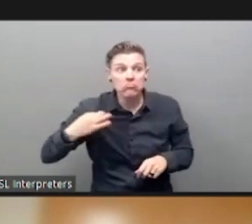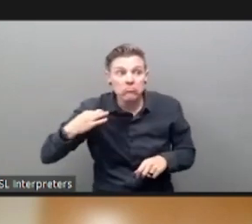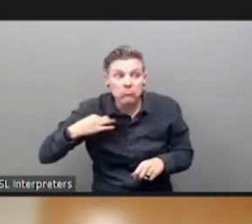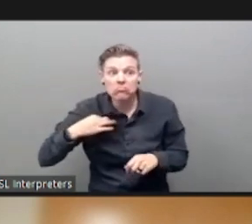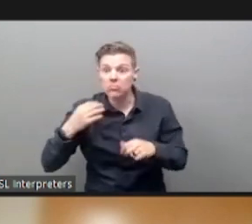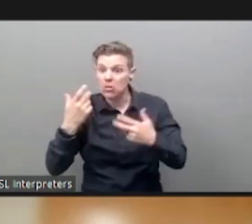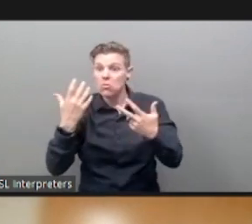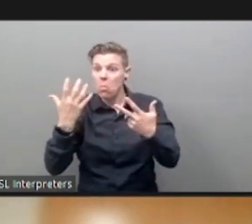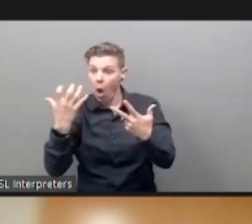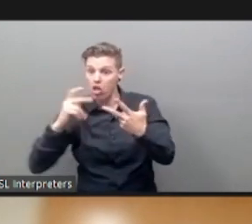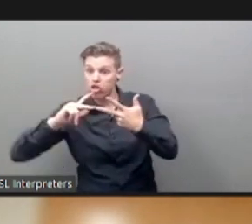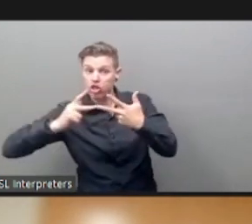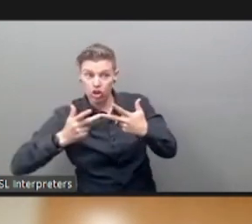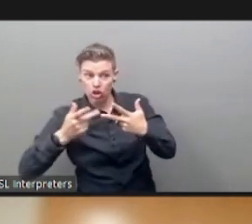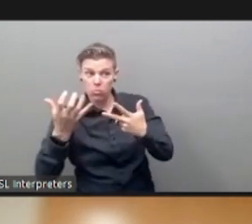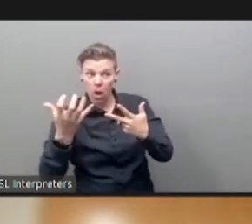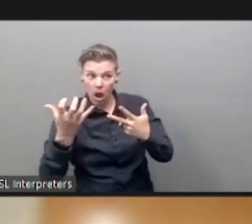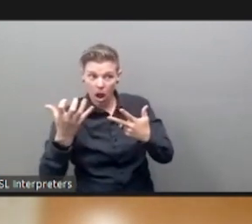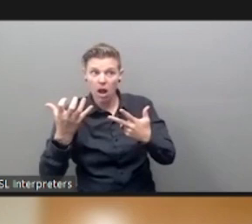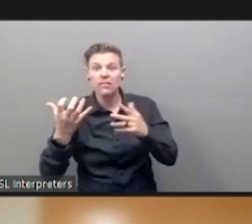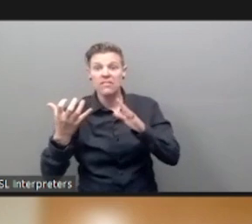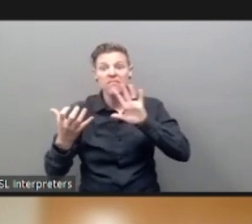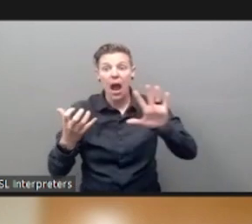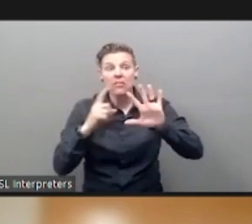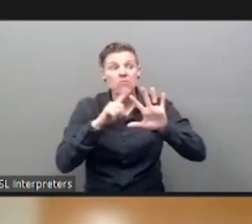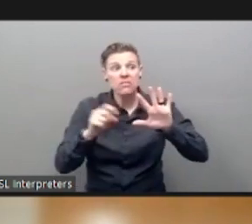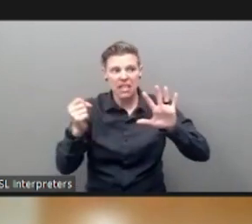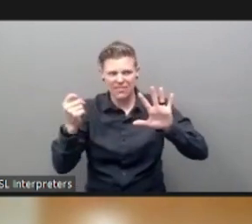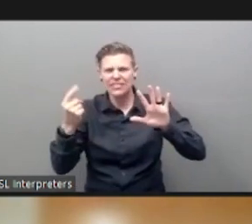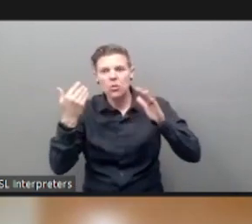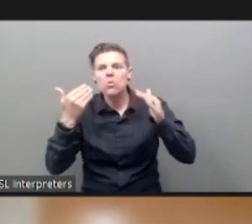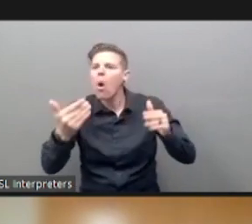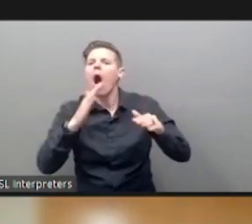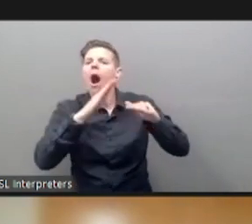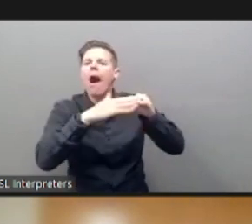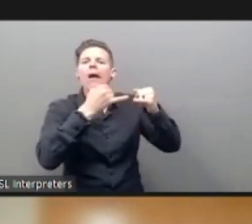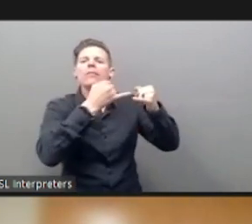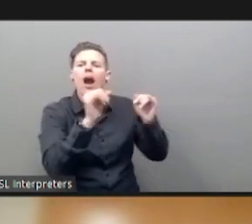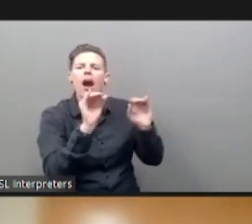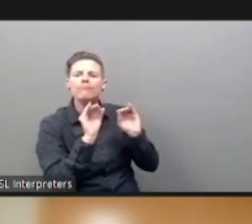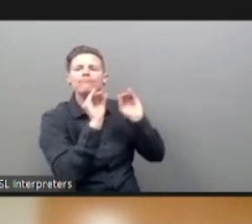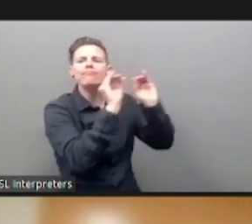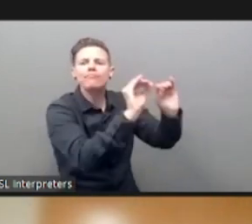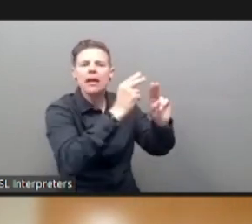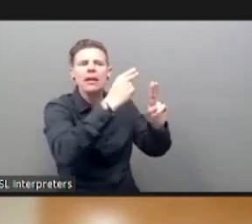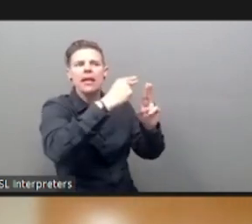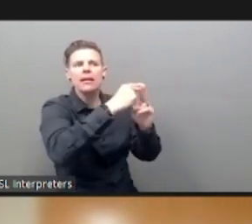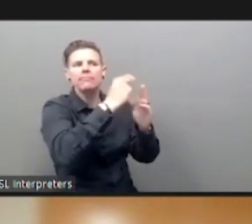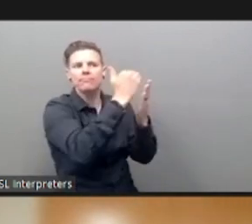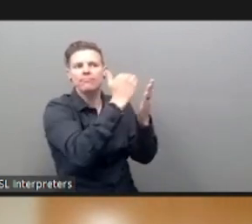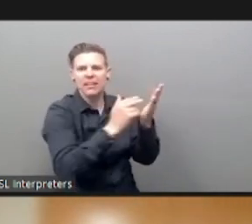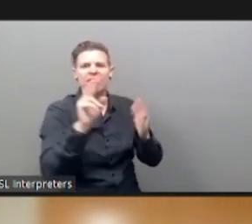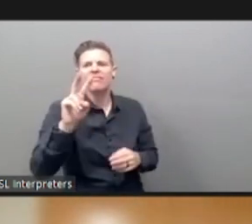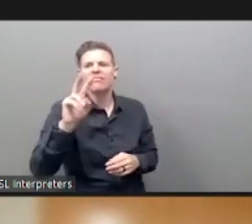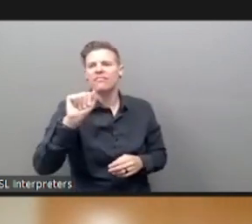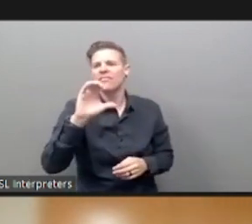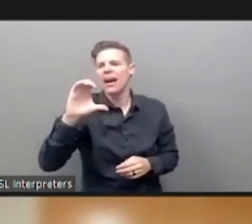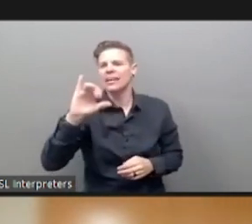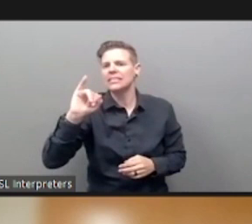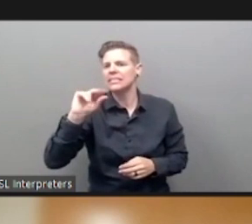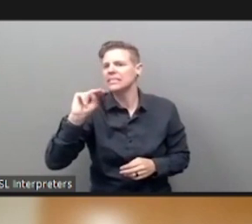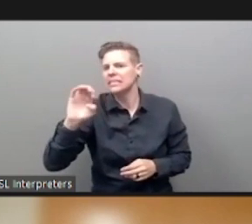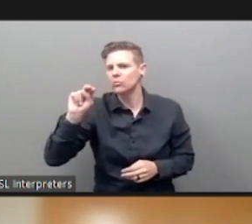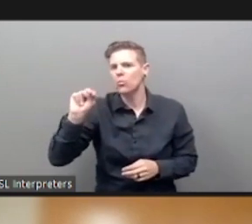to 11-year-olds are really encouraged to register ahead of time at vaccinenewmexico.org. And also for those who do